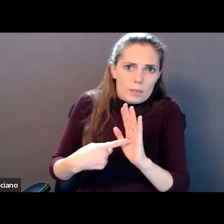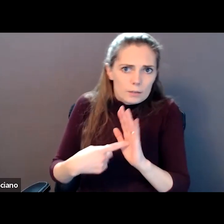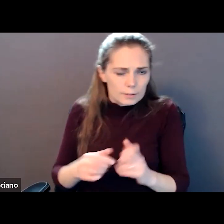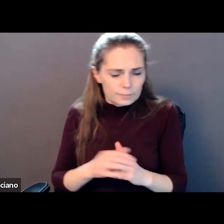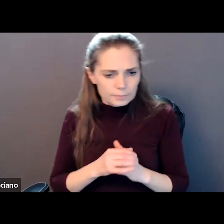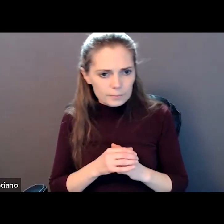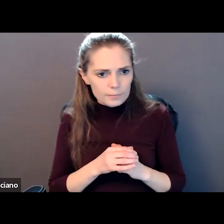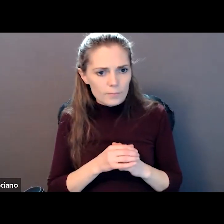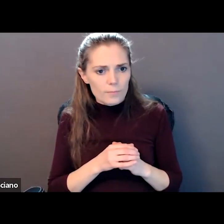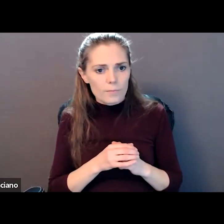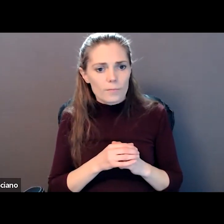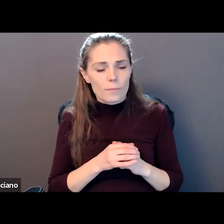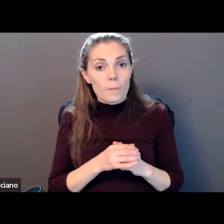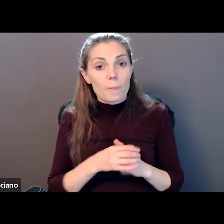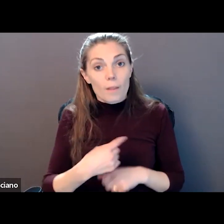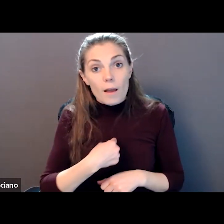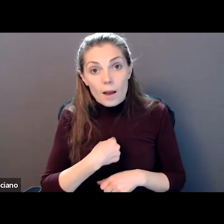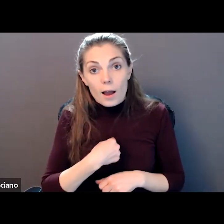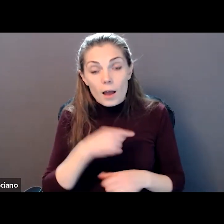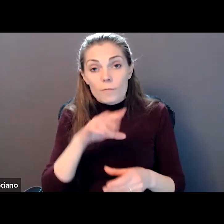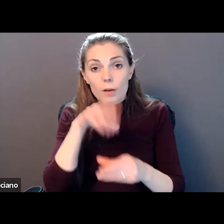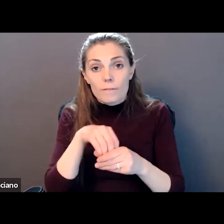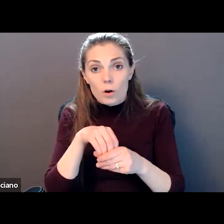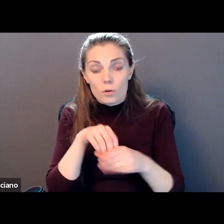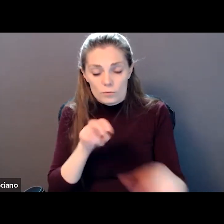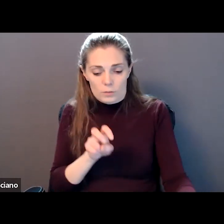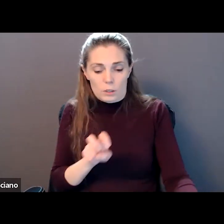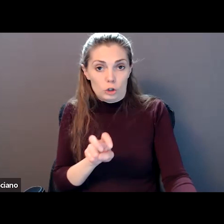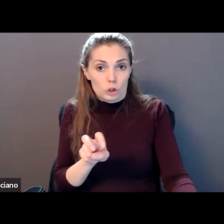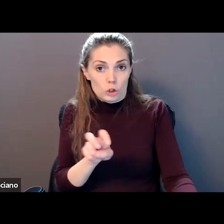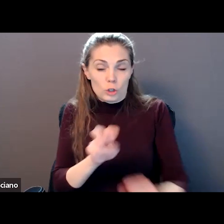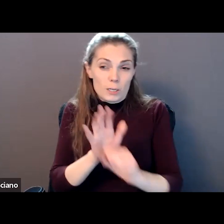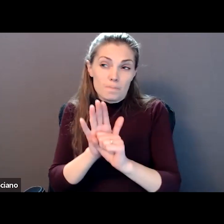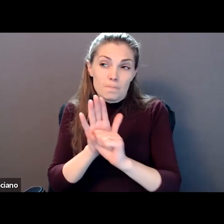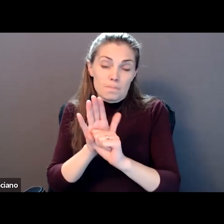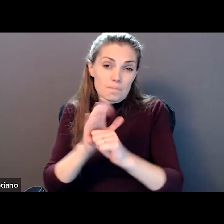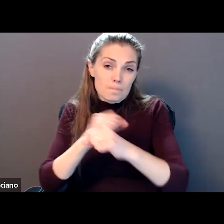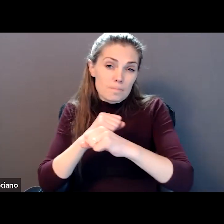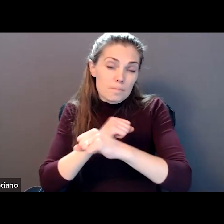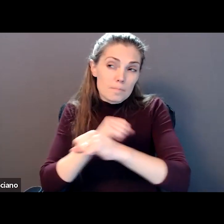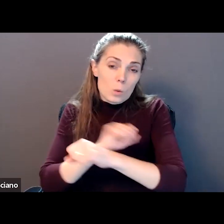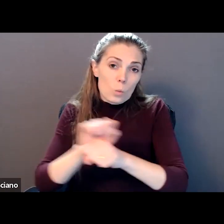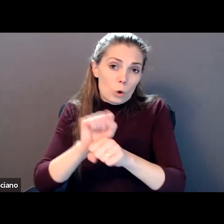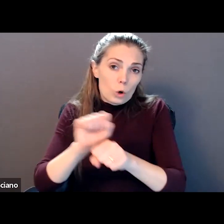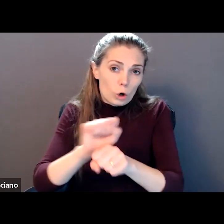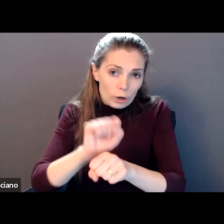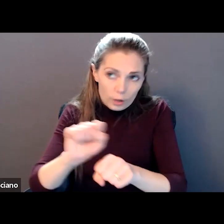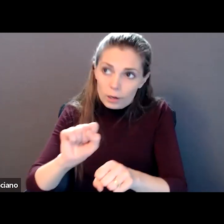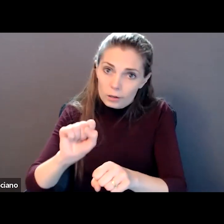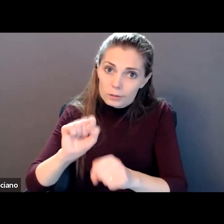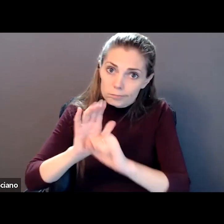And I've been involved in that journey, working to enact our rights